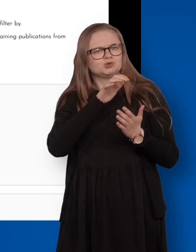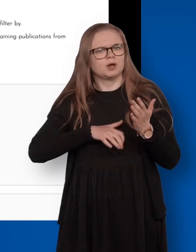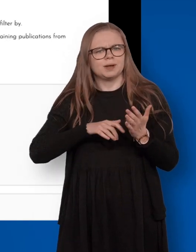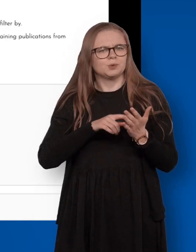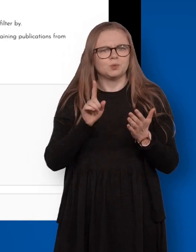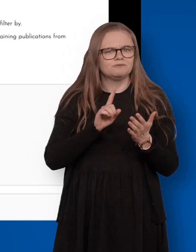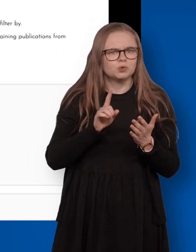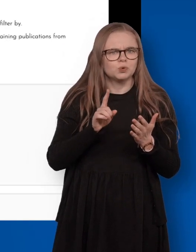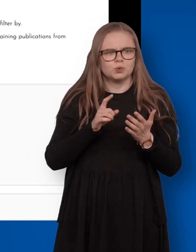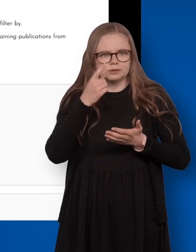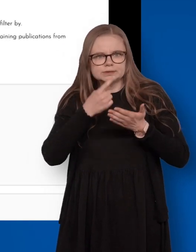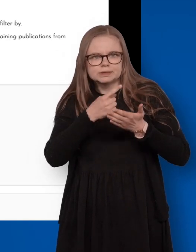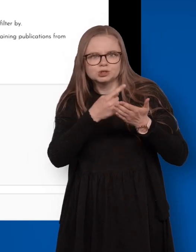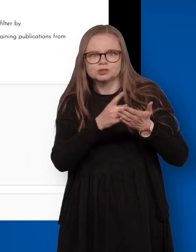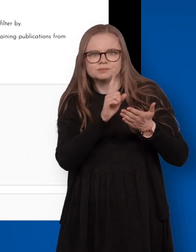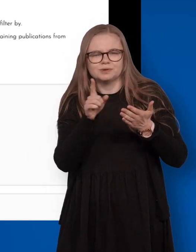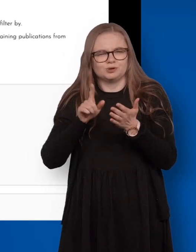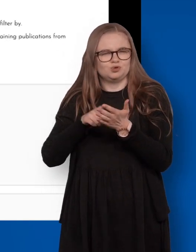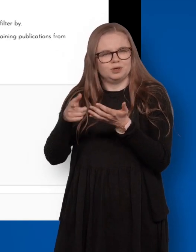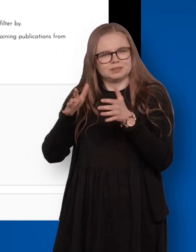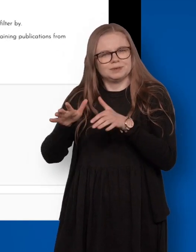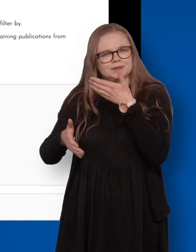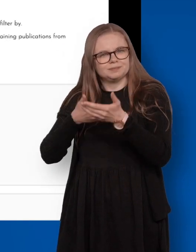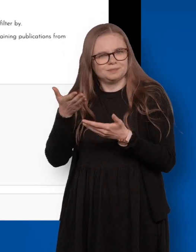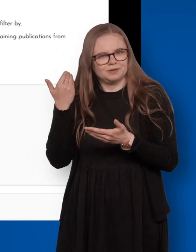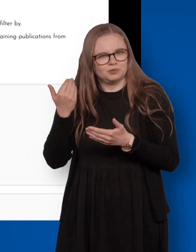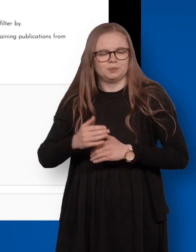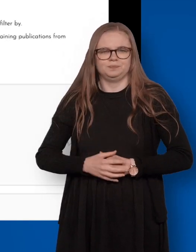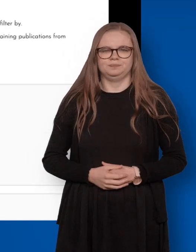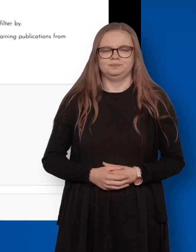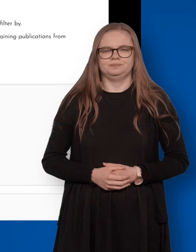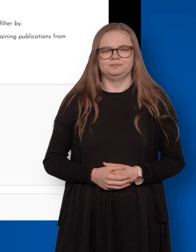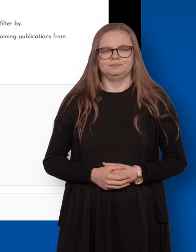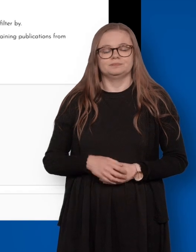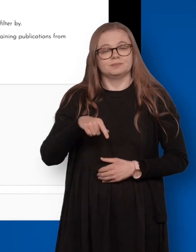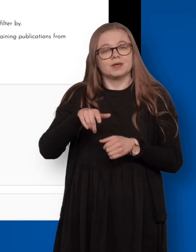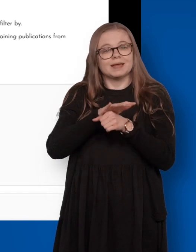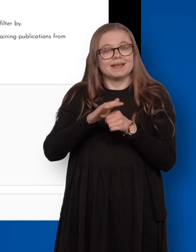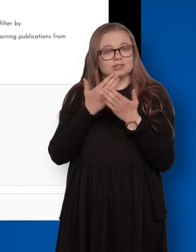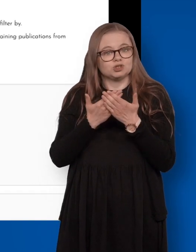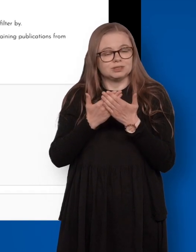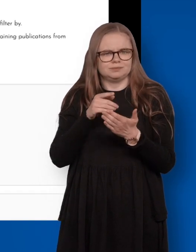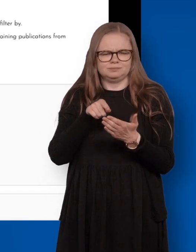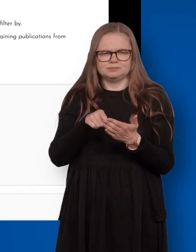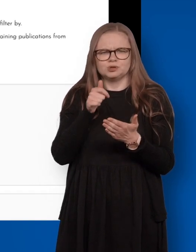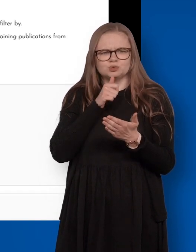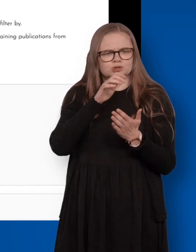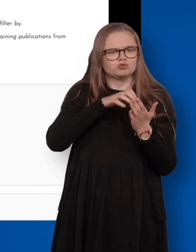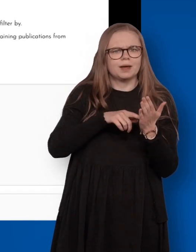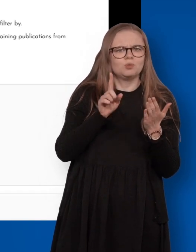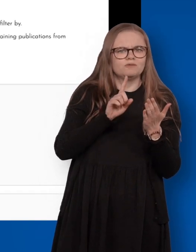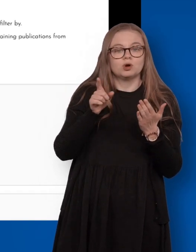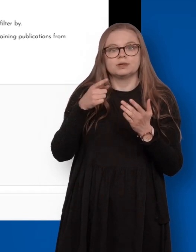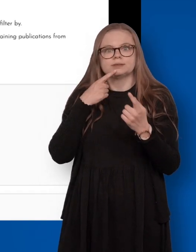decisions capabilities that Lucas was just talking through. So in this case study, we're going to use Scribe to investigate some data